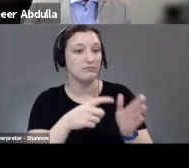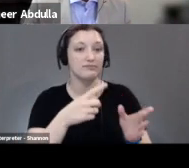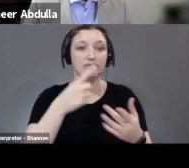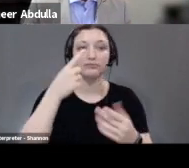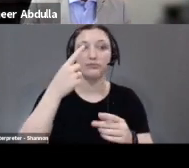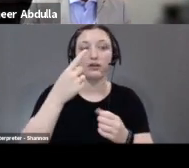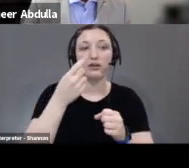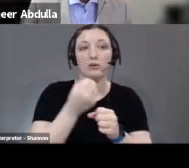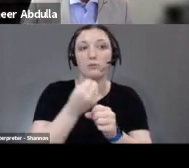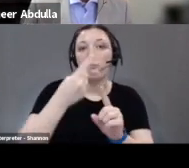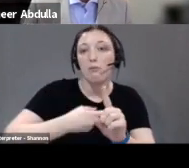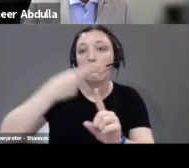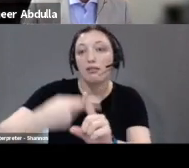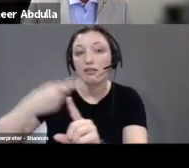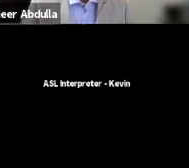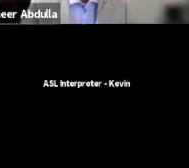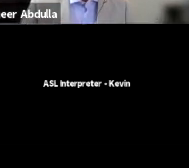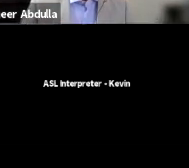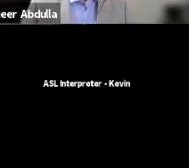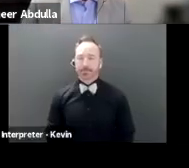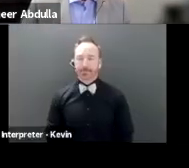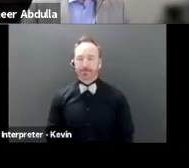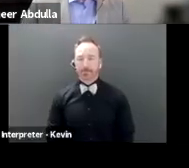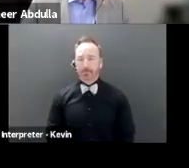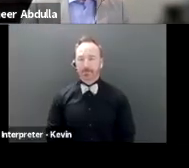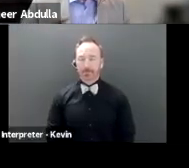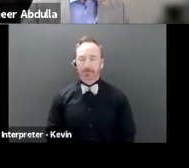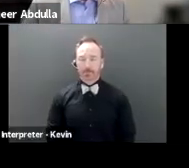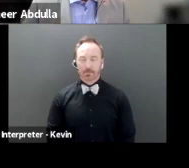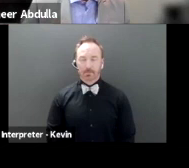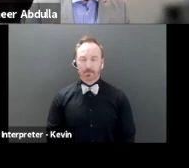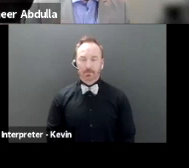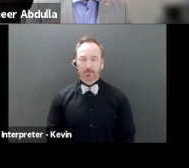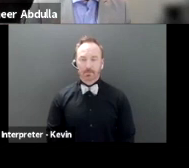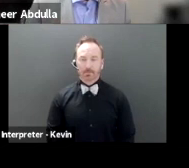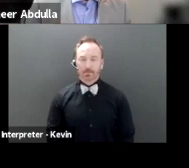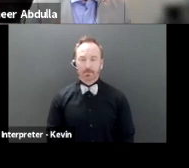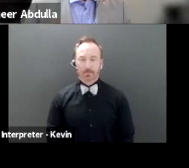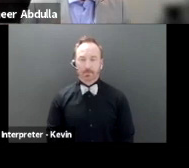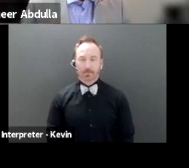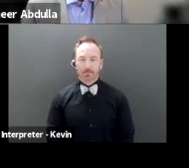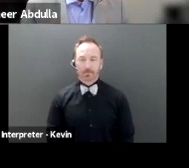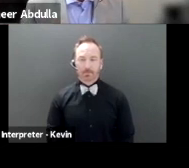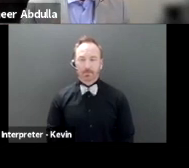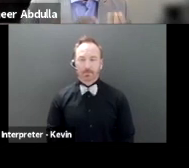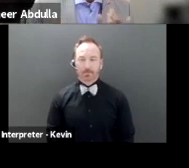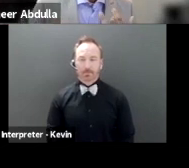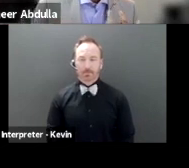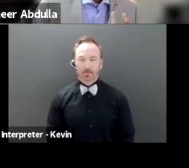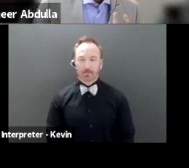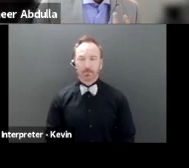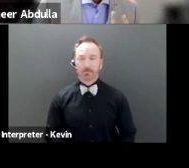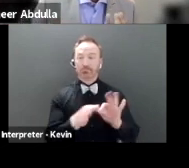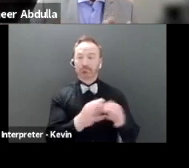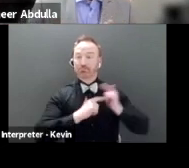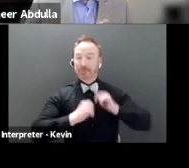what you need to do, so they make it as easy as possible for you. And then there are also provincial withholding taxes. So there's provincial